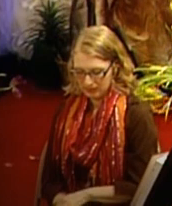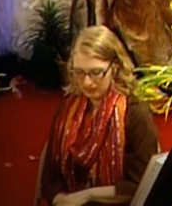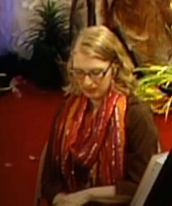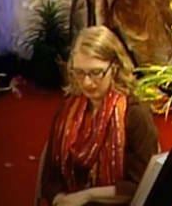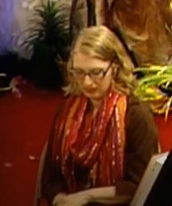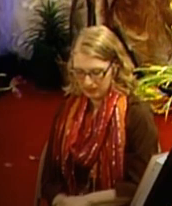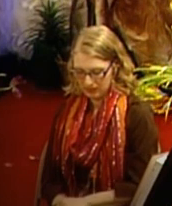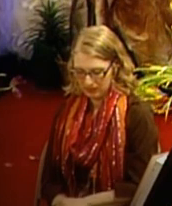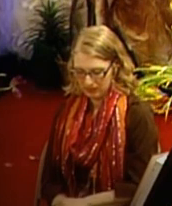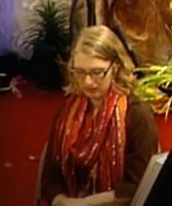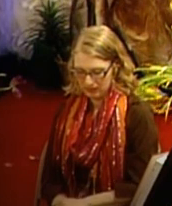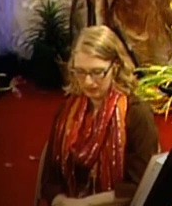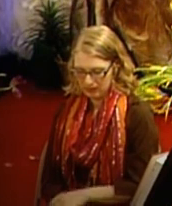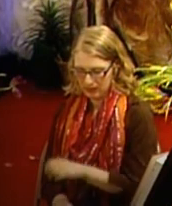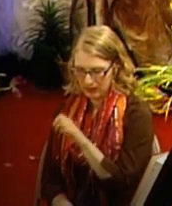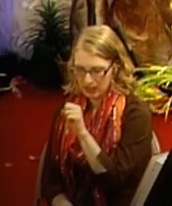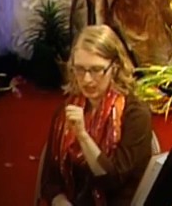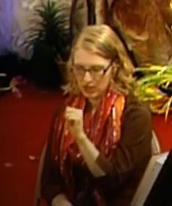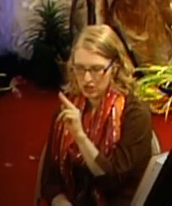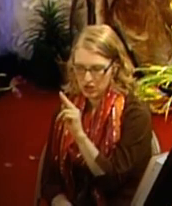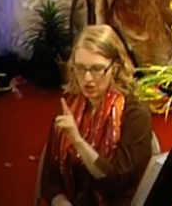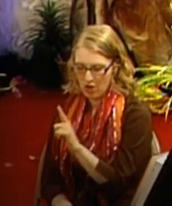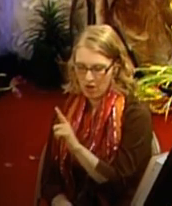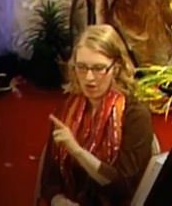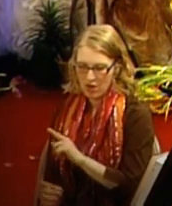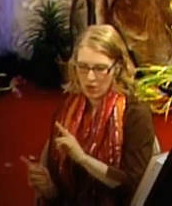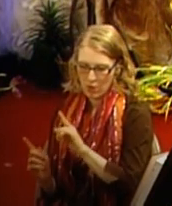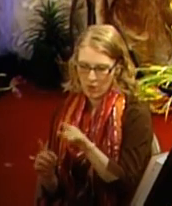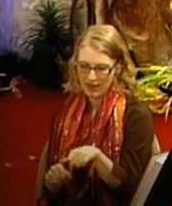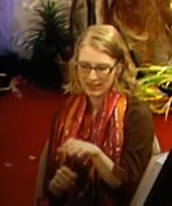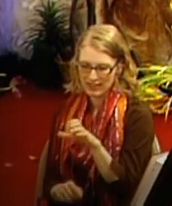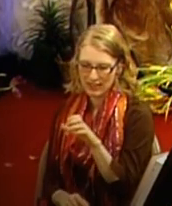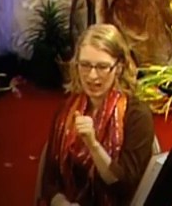Saul went to Caiaphas and he said, you know,